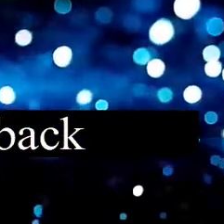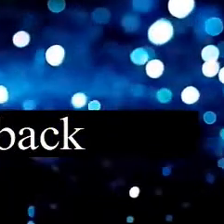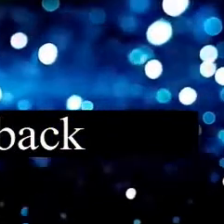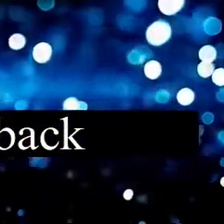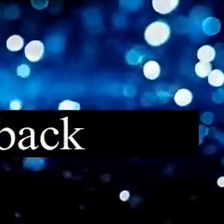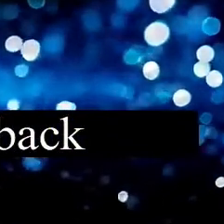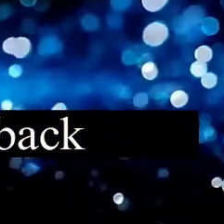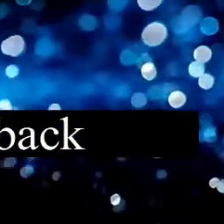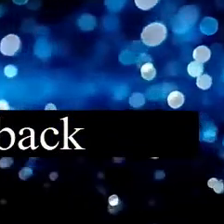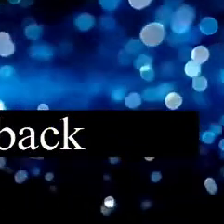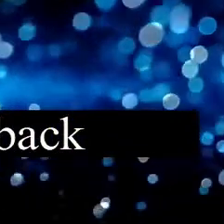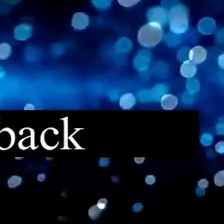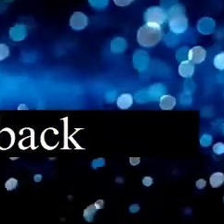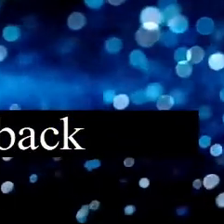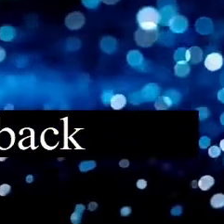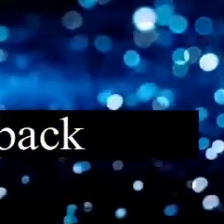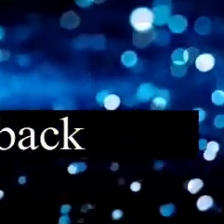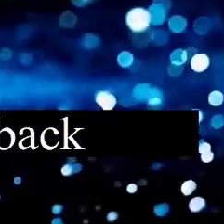Welcome back.